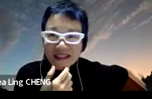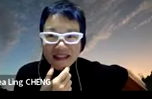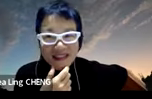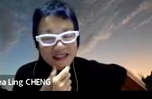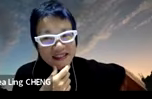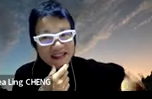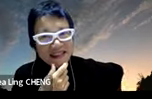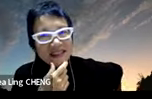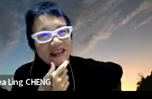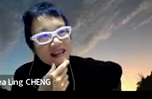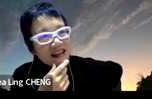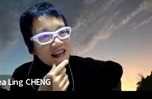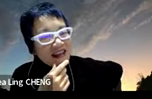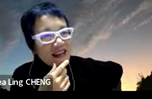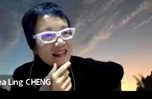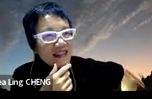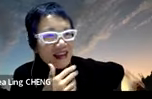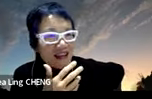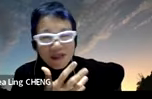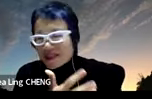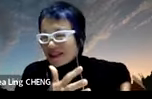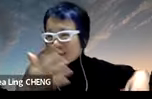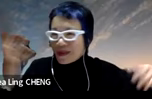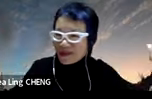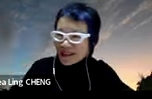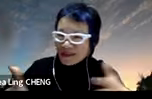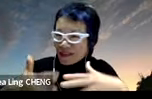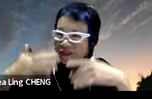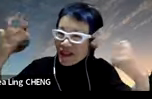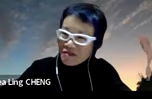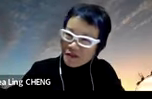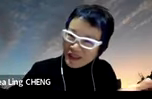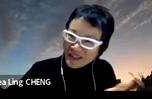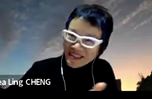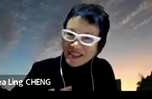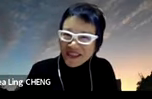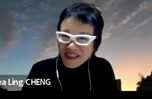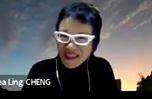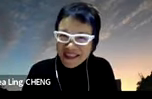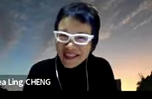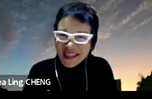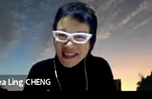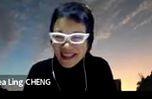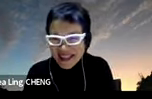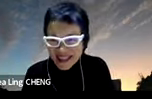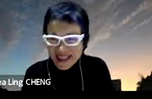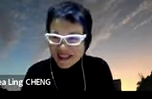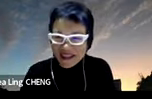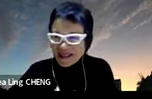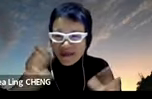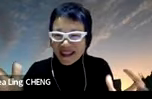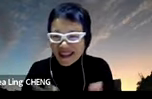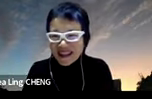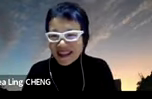late 1990s. And I was equipped with all the anthropological theories and studies